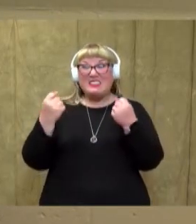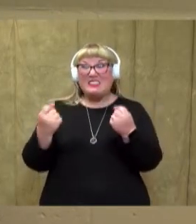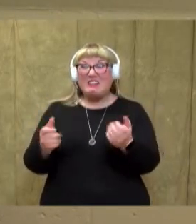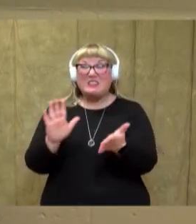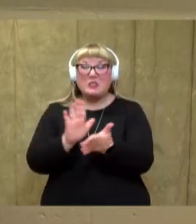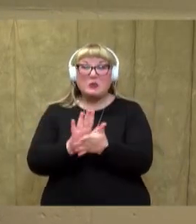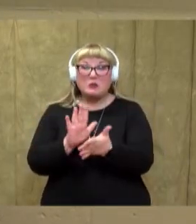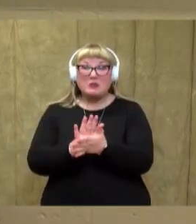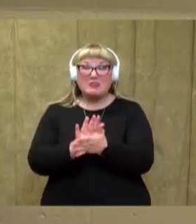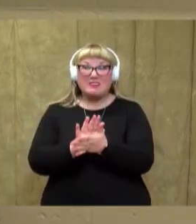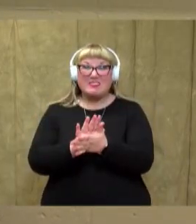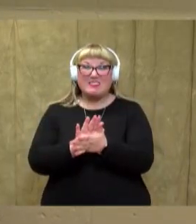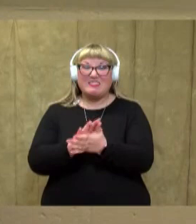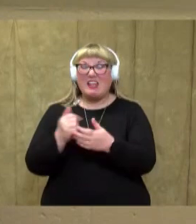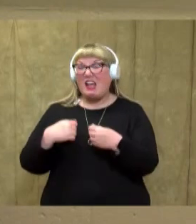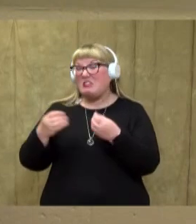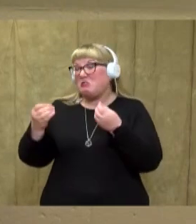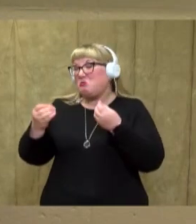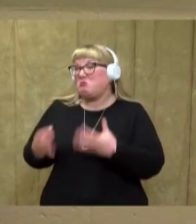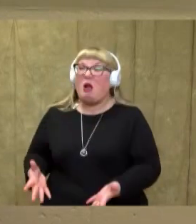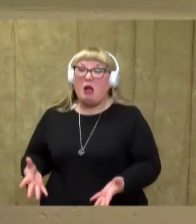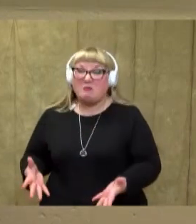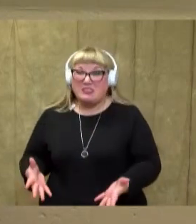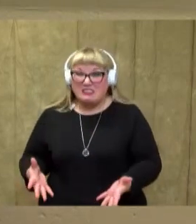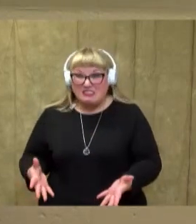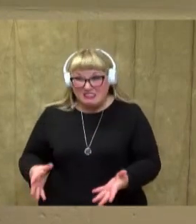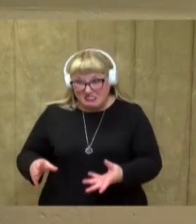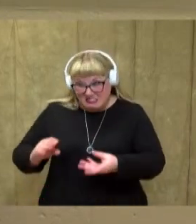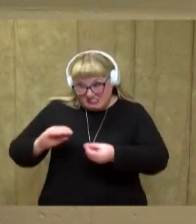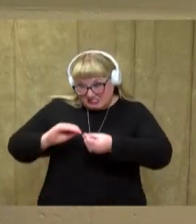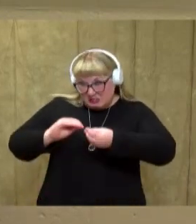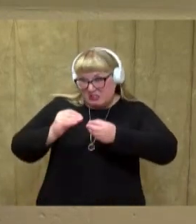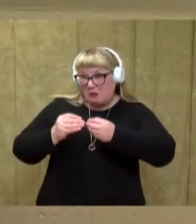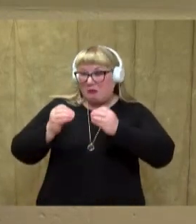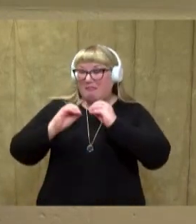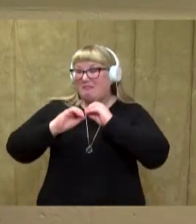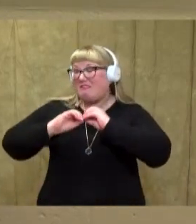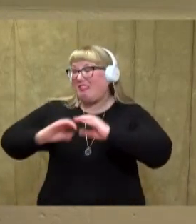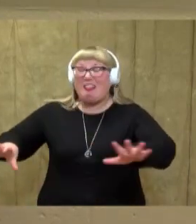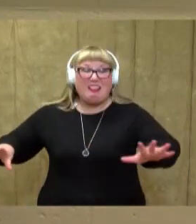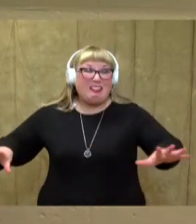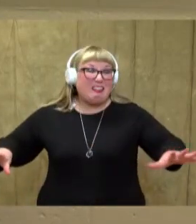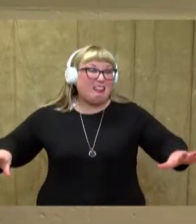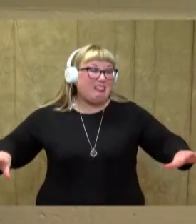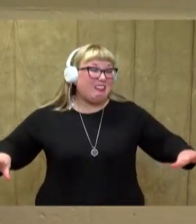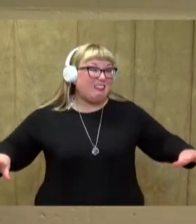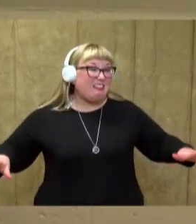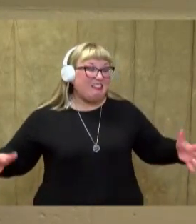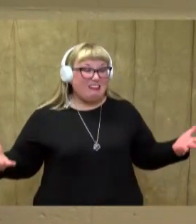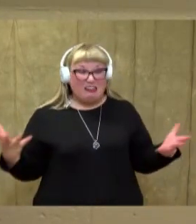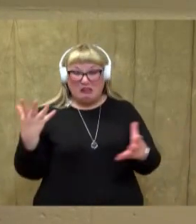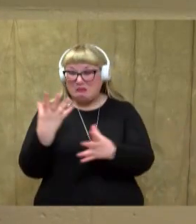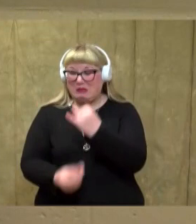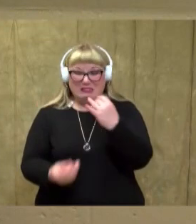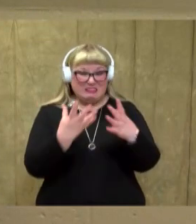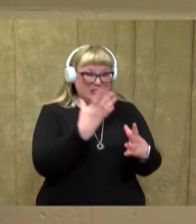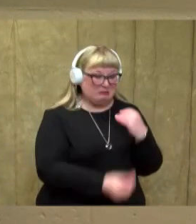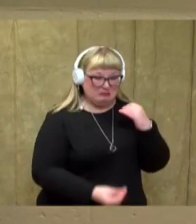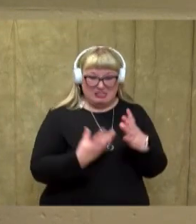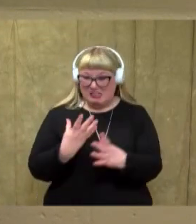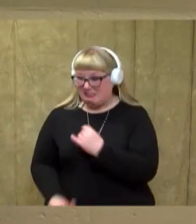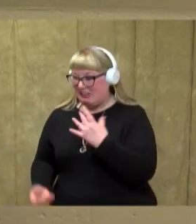school, I dropped it, and all these numbers in these missing spots fell